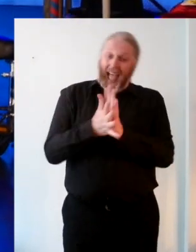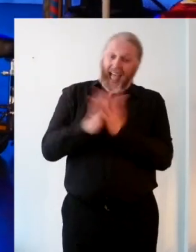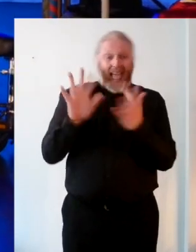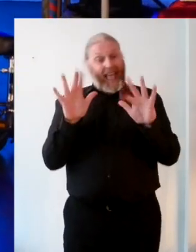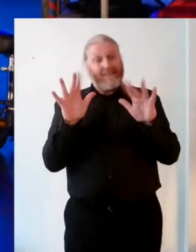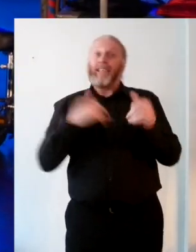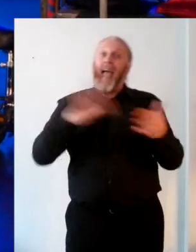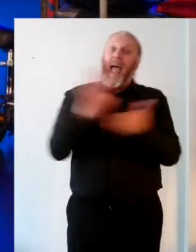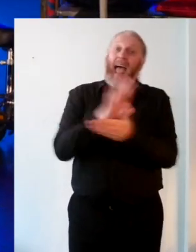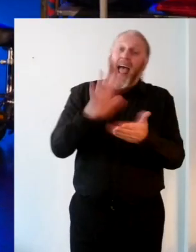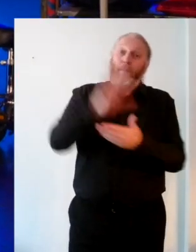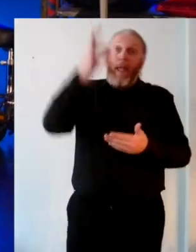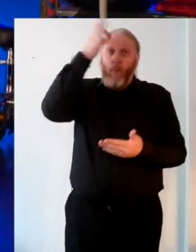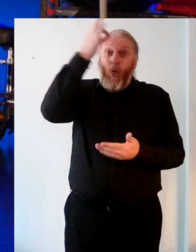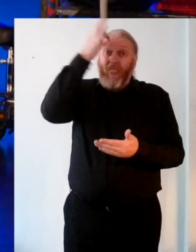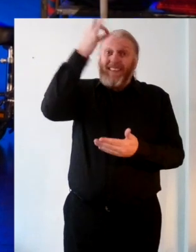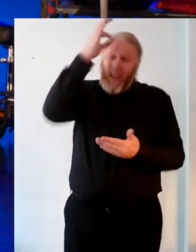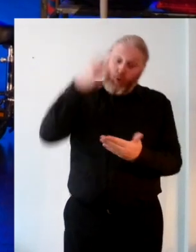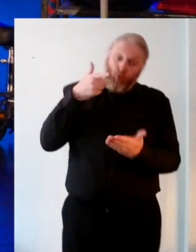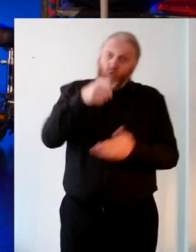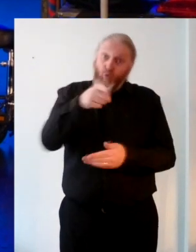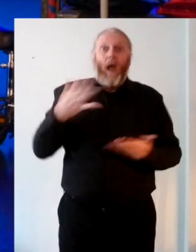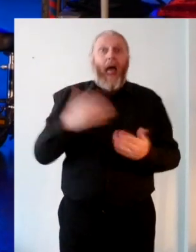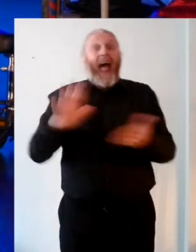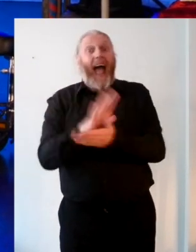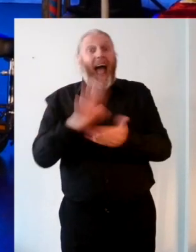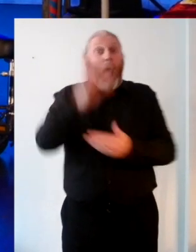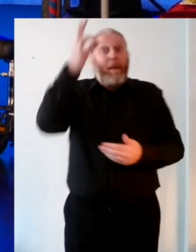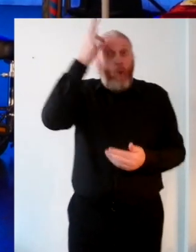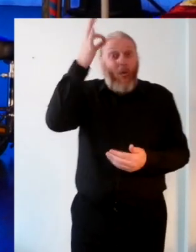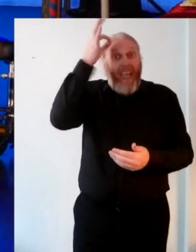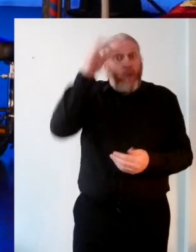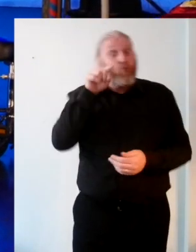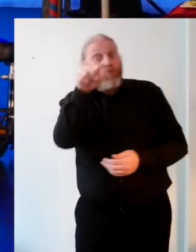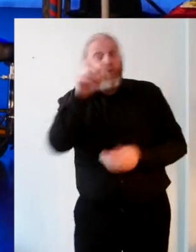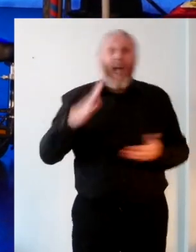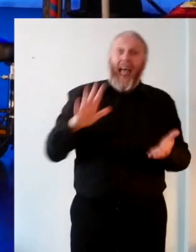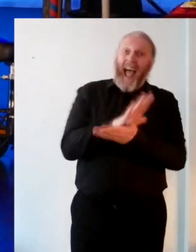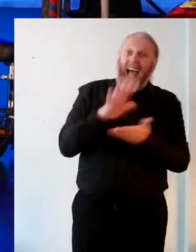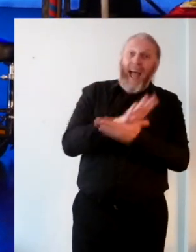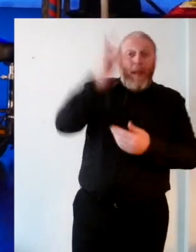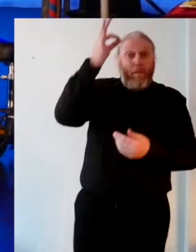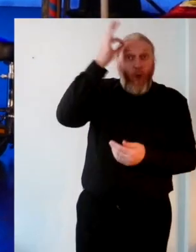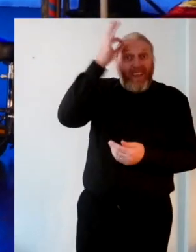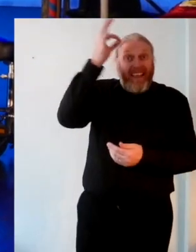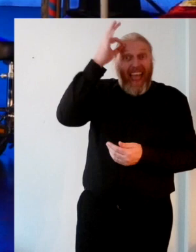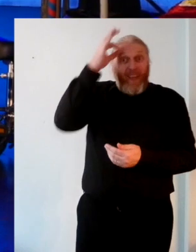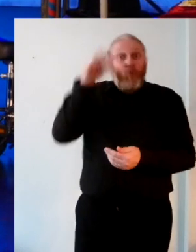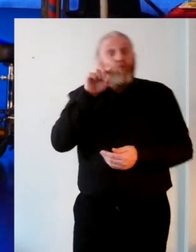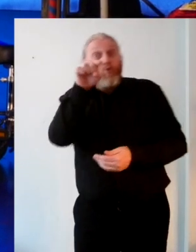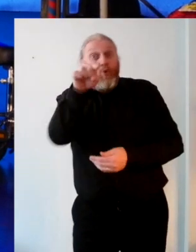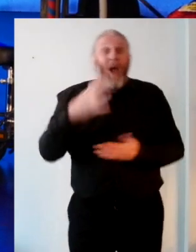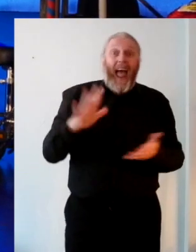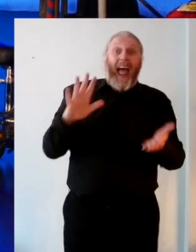hands. Happy birthday to you. Happy birthday to you. Happy birthday to